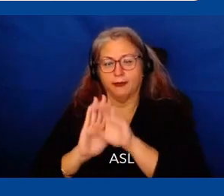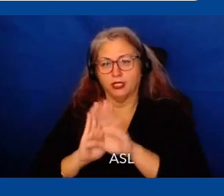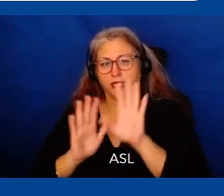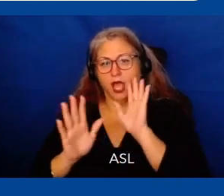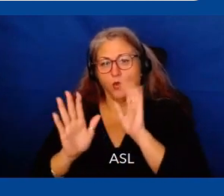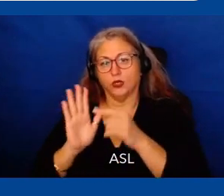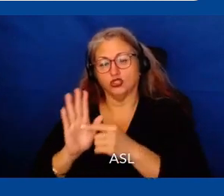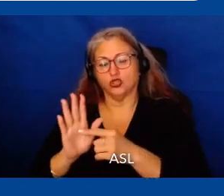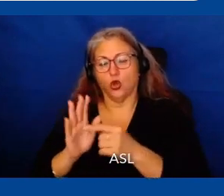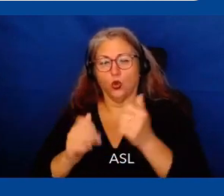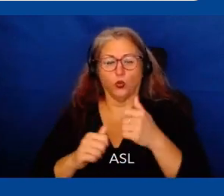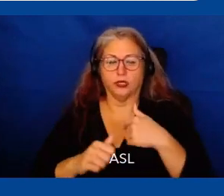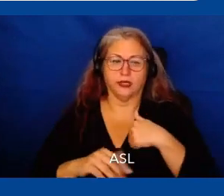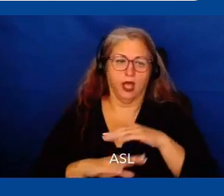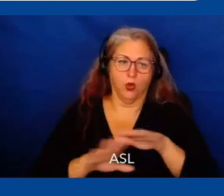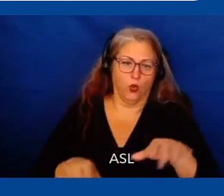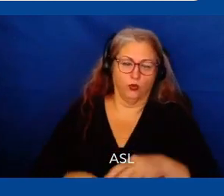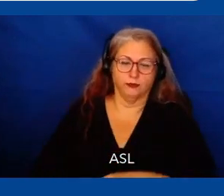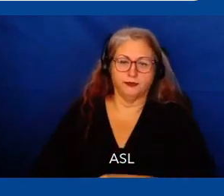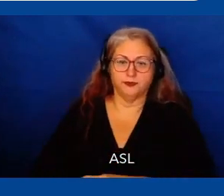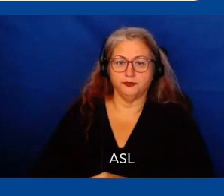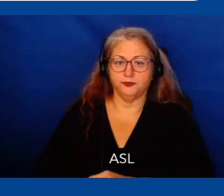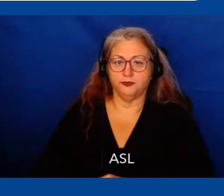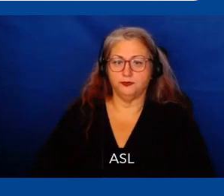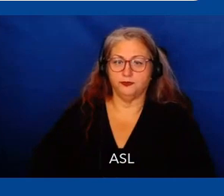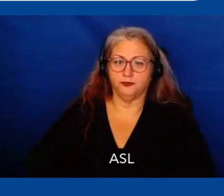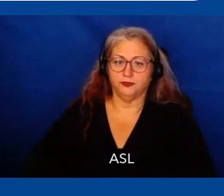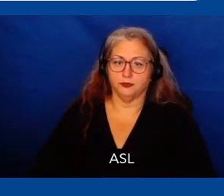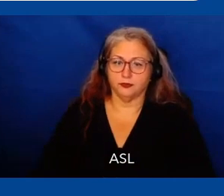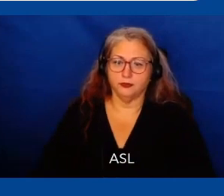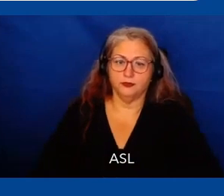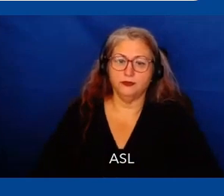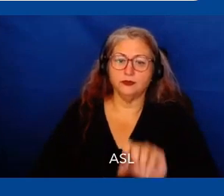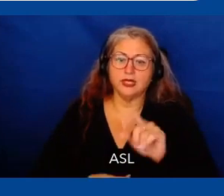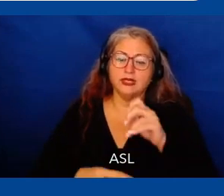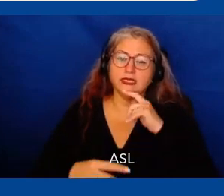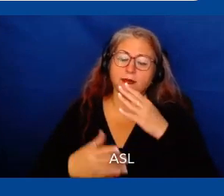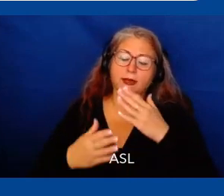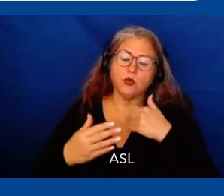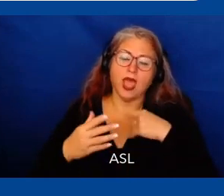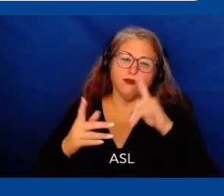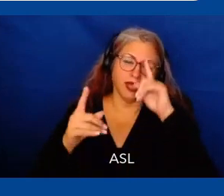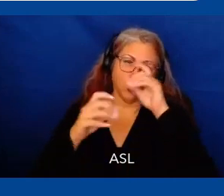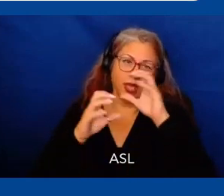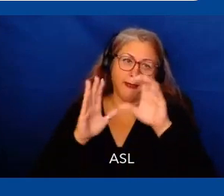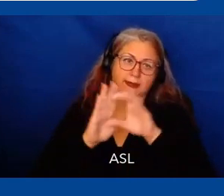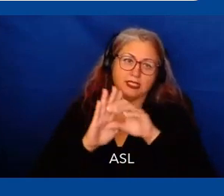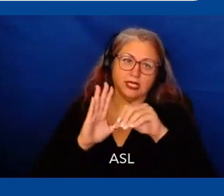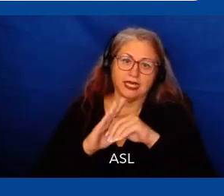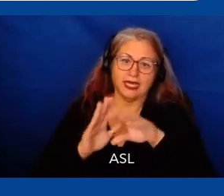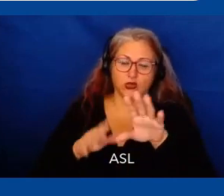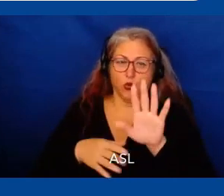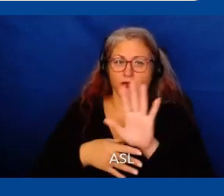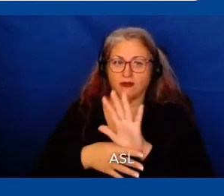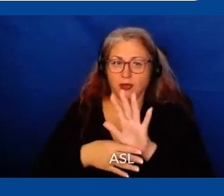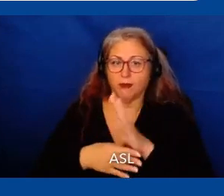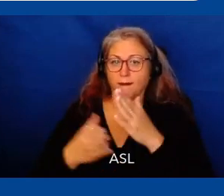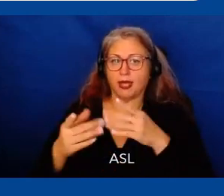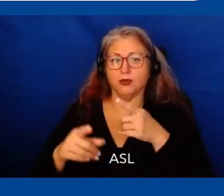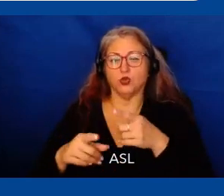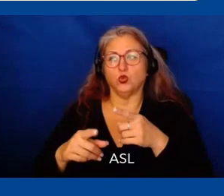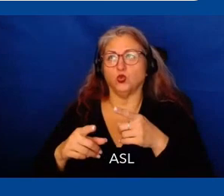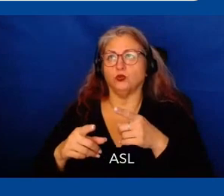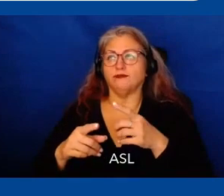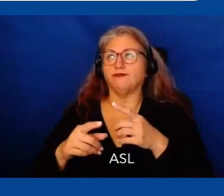which ones I wouldn't. Is there maybe an image in the film that is in the film that you